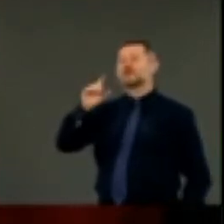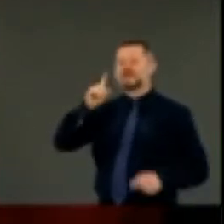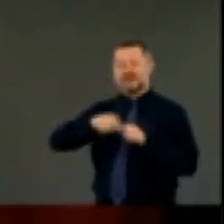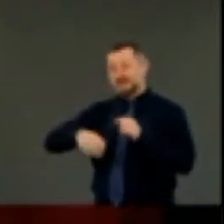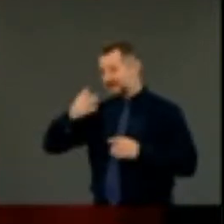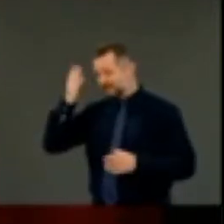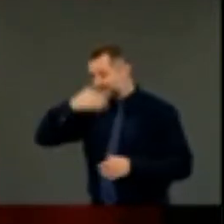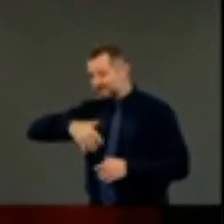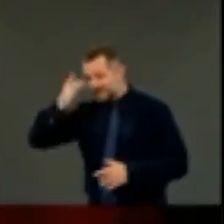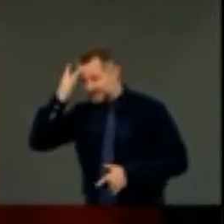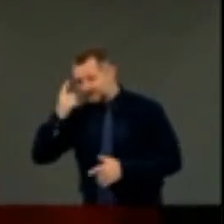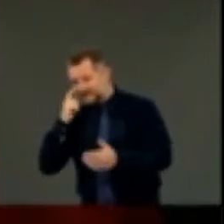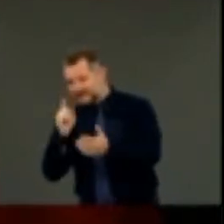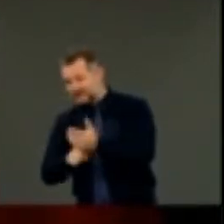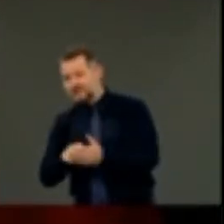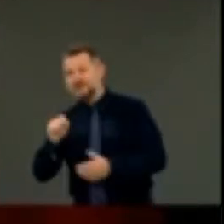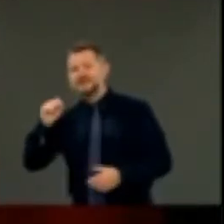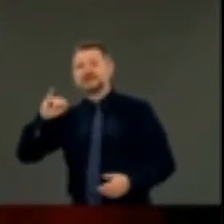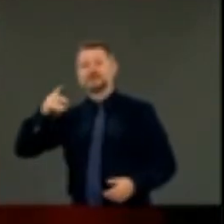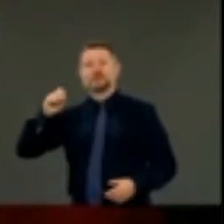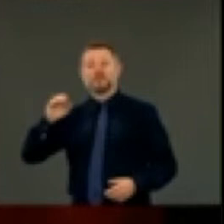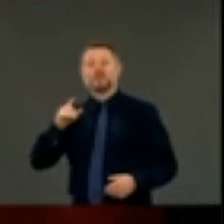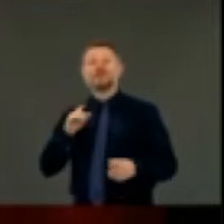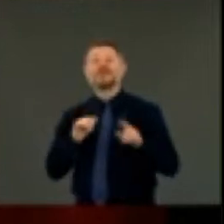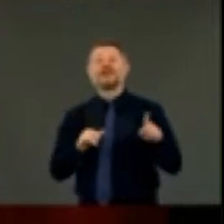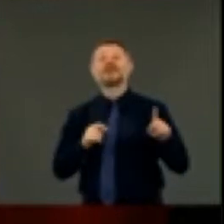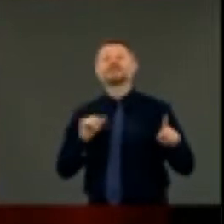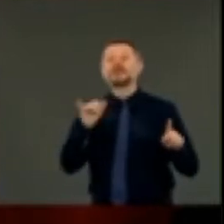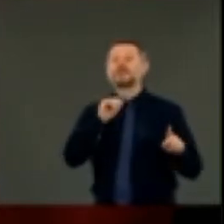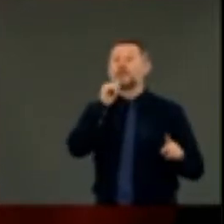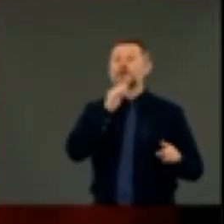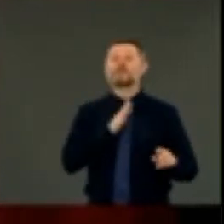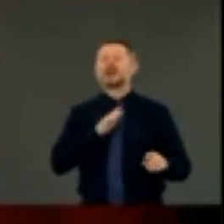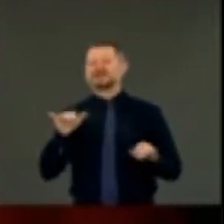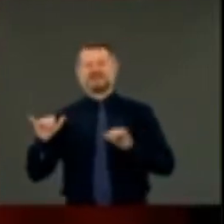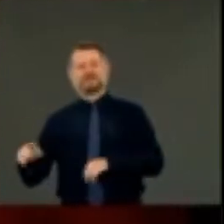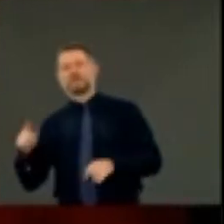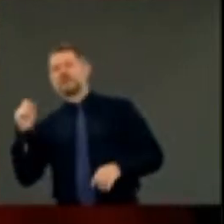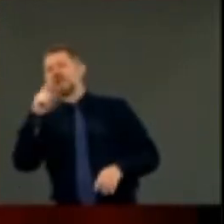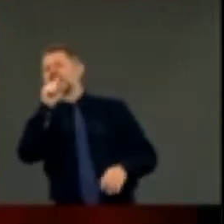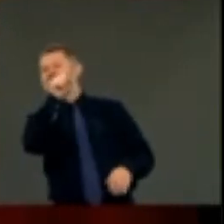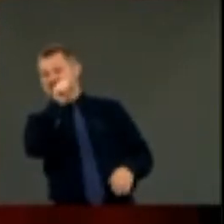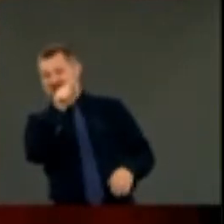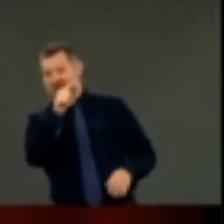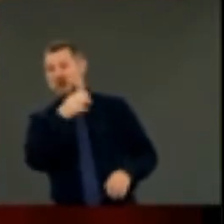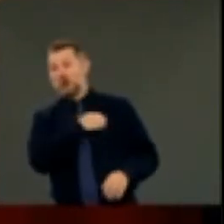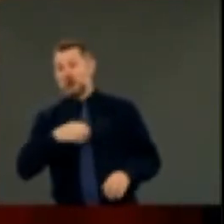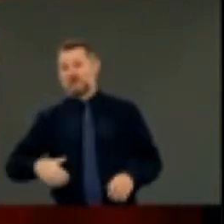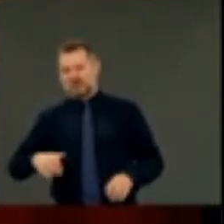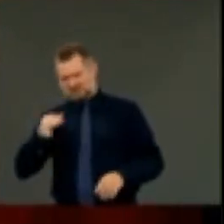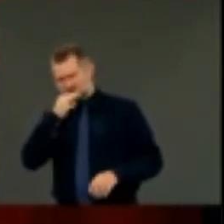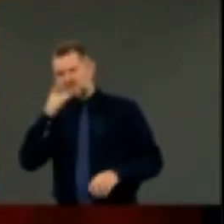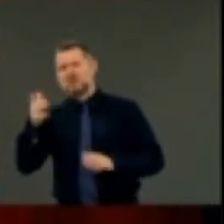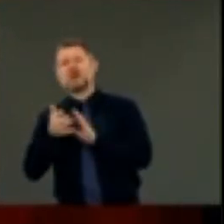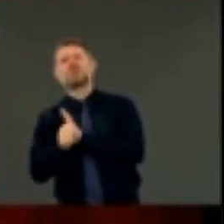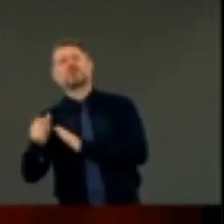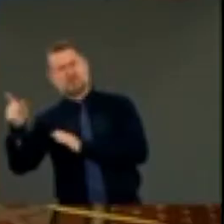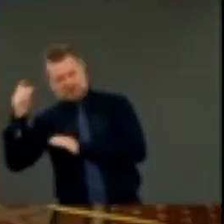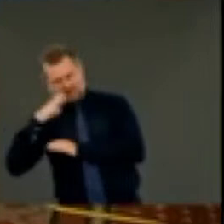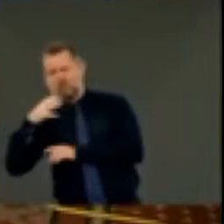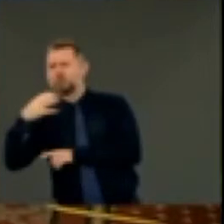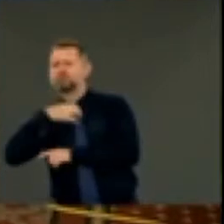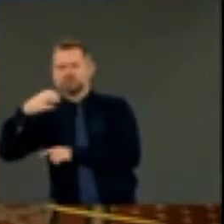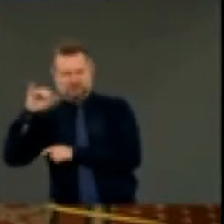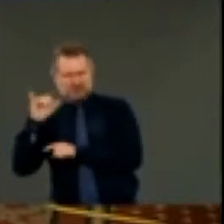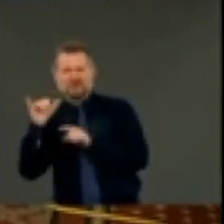think the governor has crystallized that answer. Actually, so he also has a problem, as do several other experts, with how the state health department has changed data.